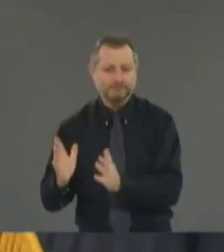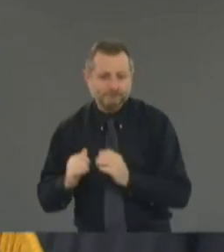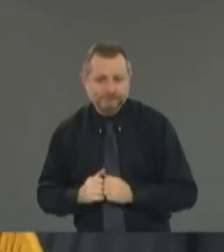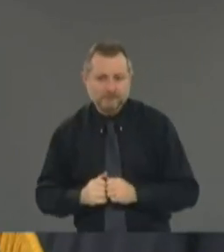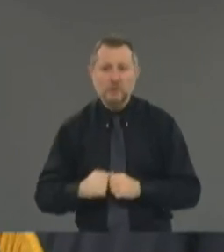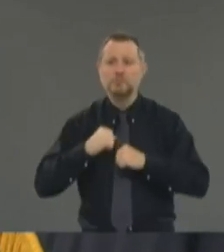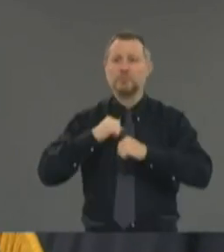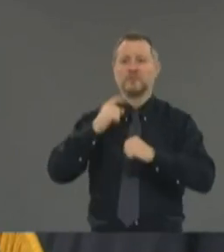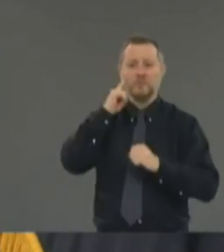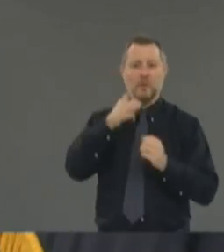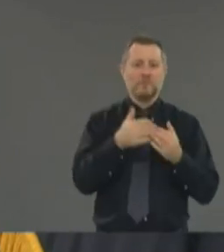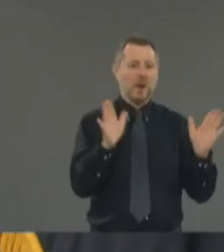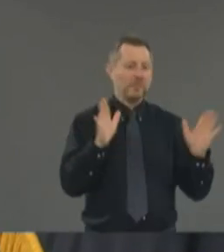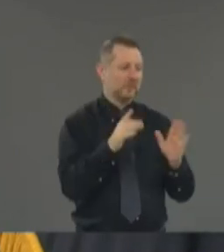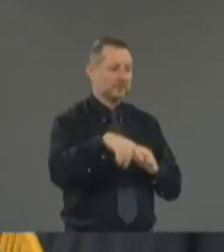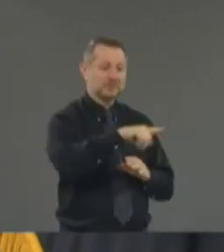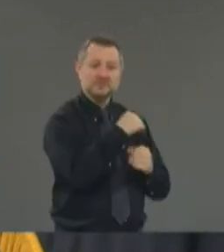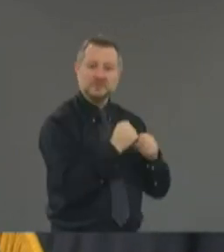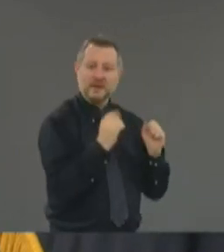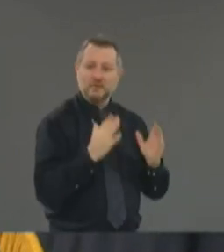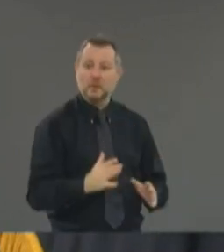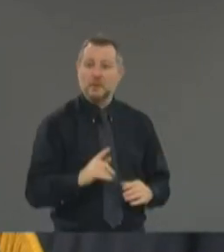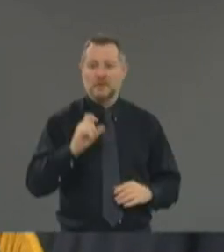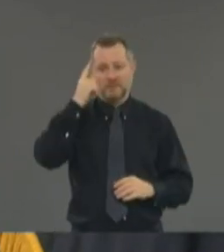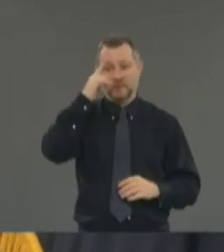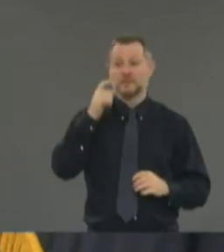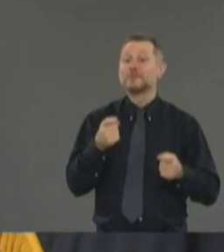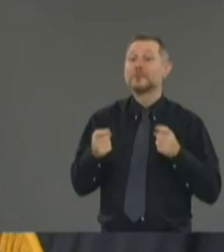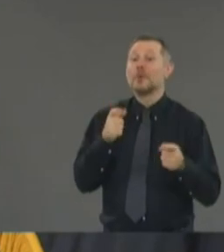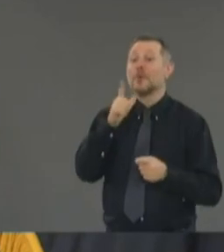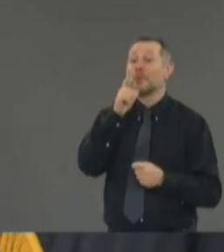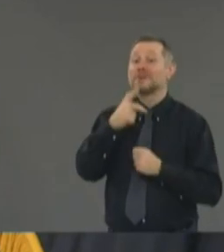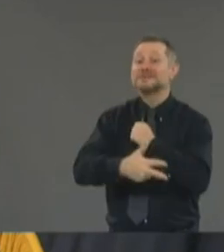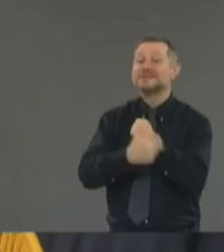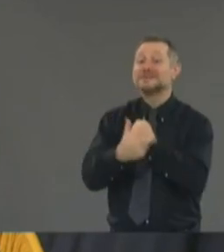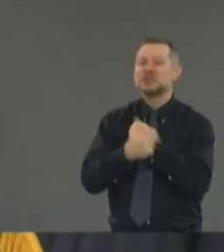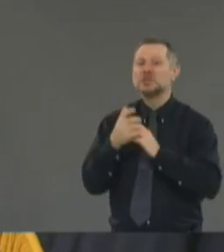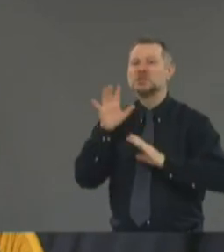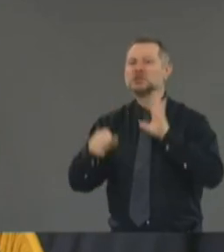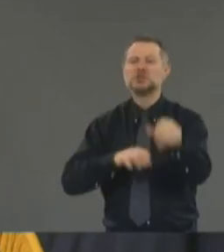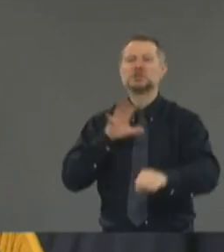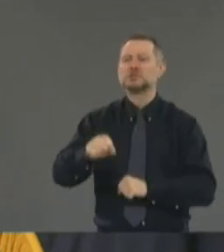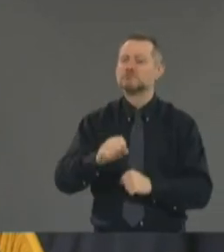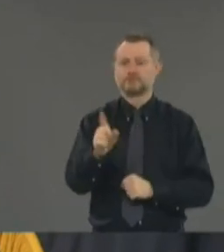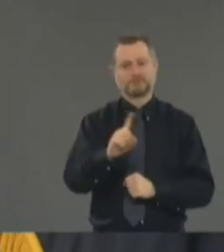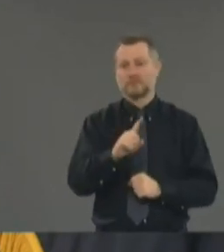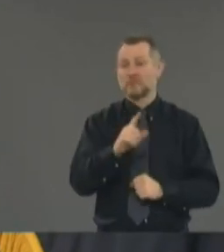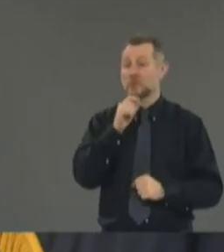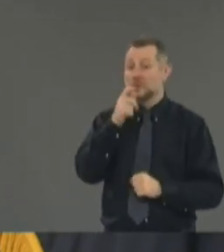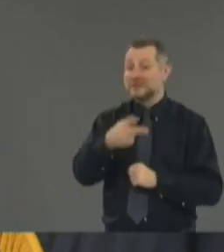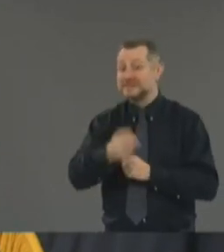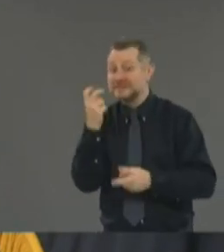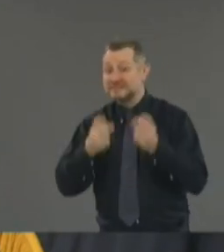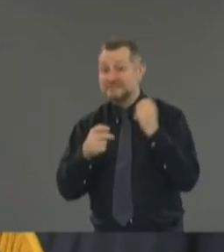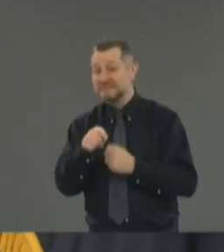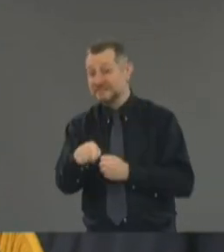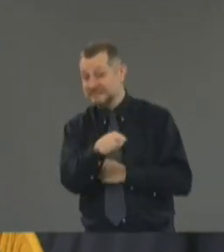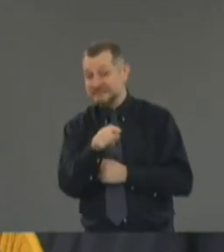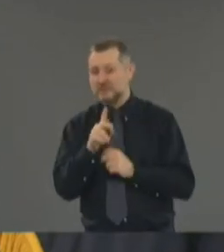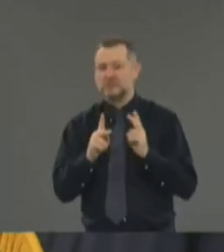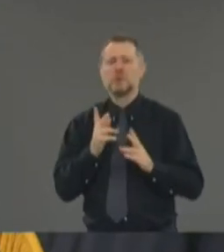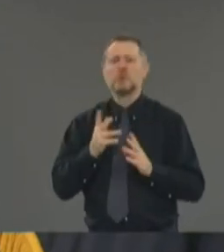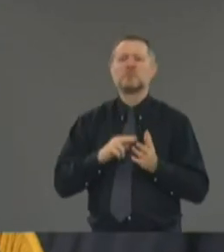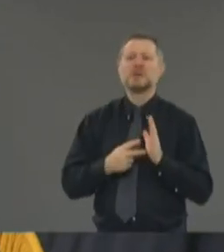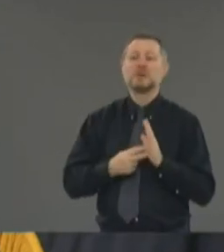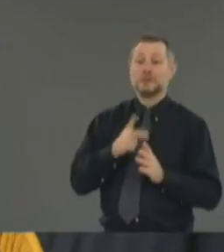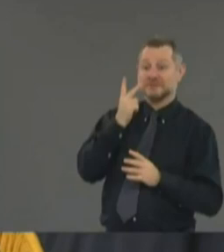safety, but they need to deal with the looters. And what the looters are doing, what looting is people